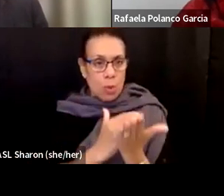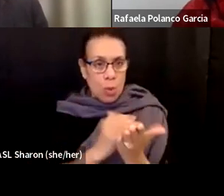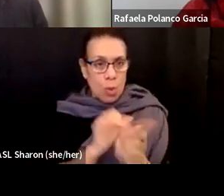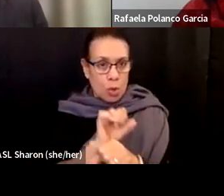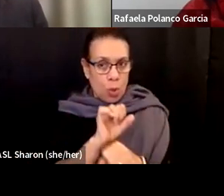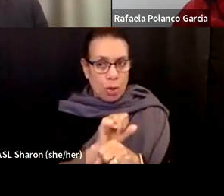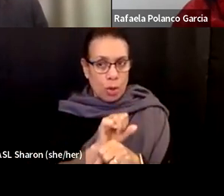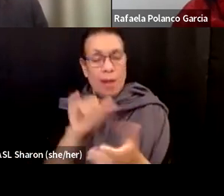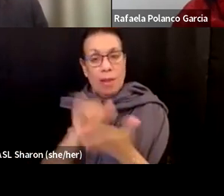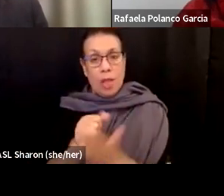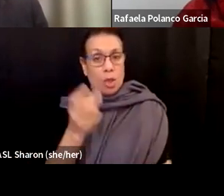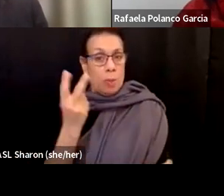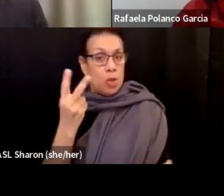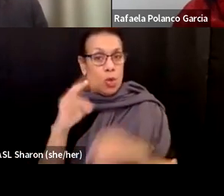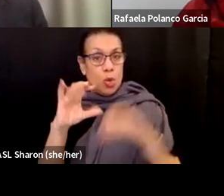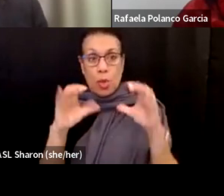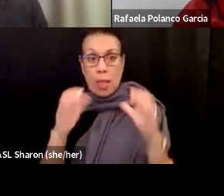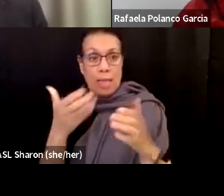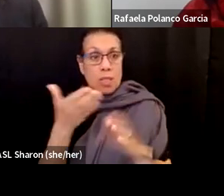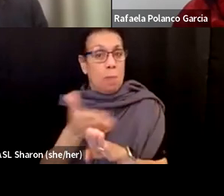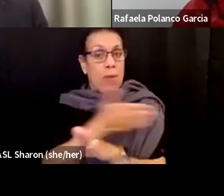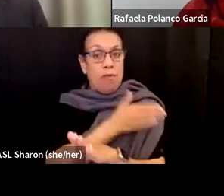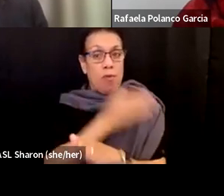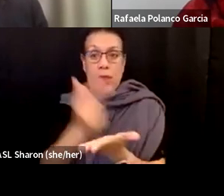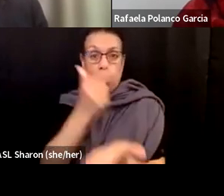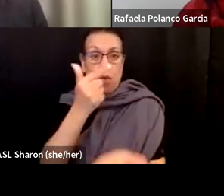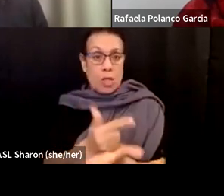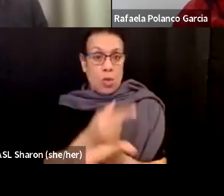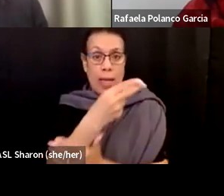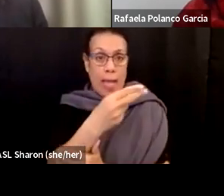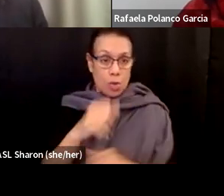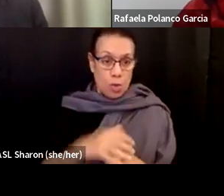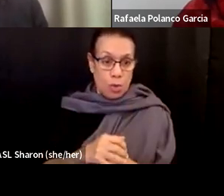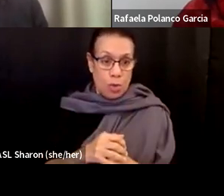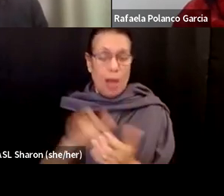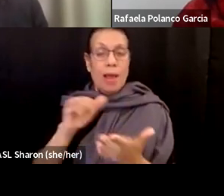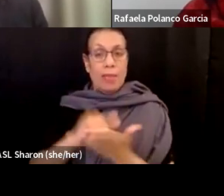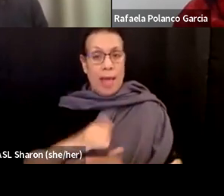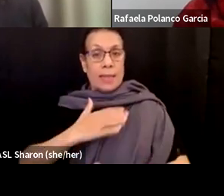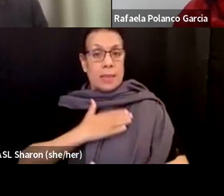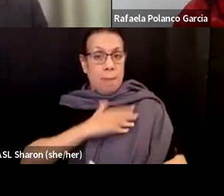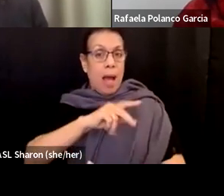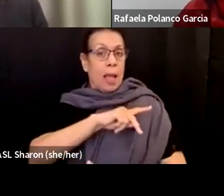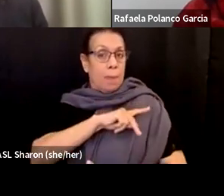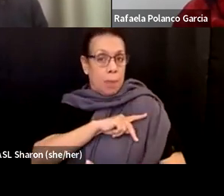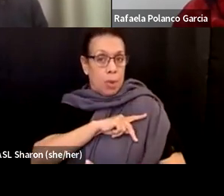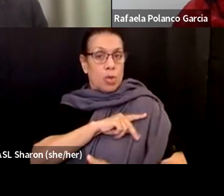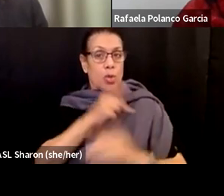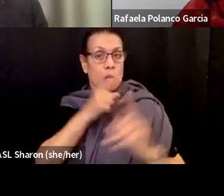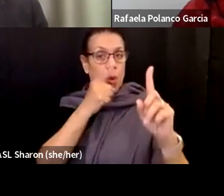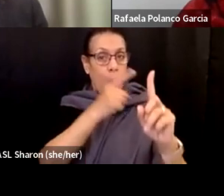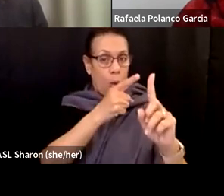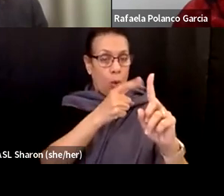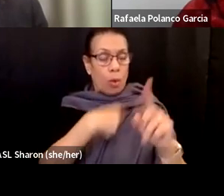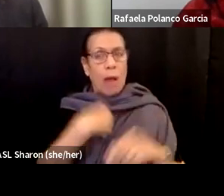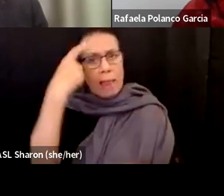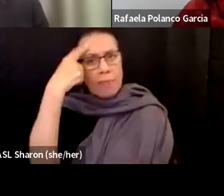least two classes before leaving high school is really a goal that i personally have and i think would be